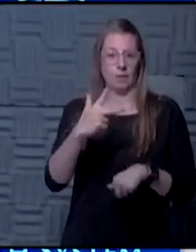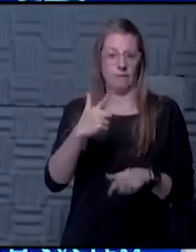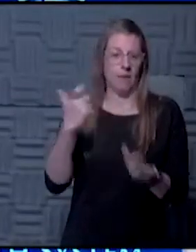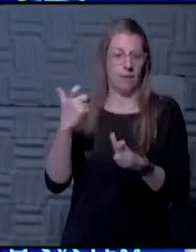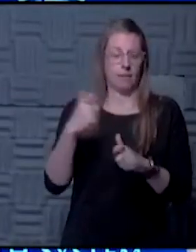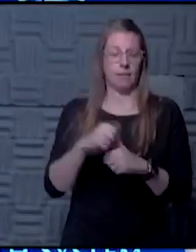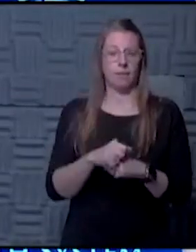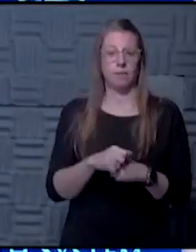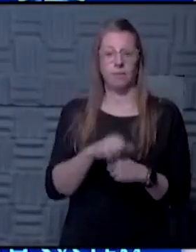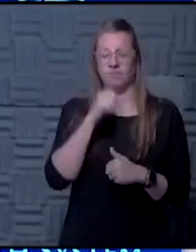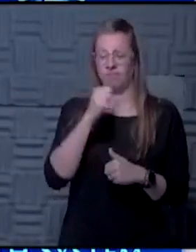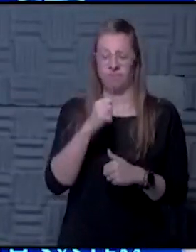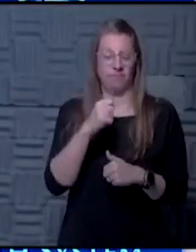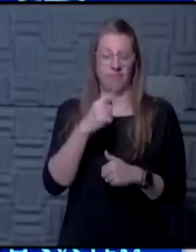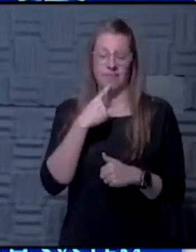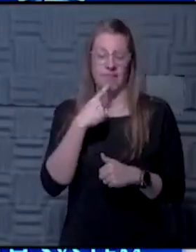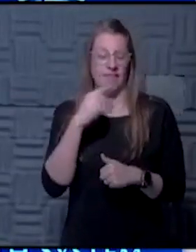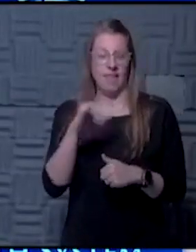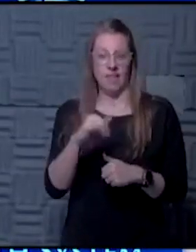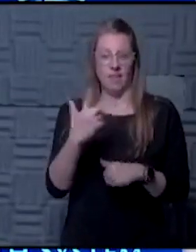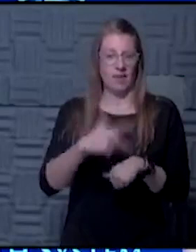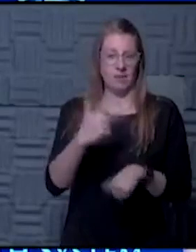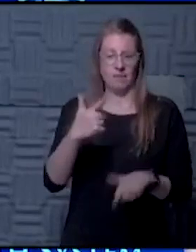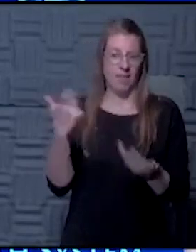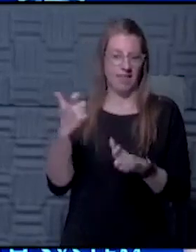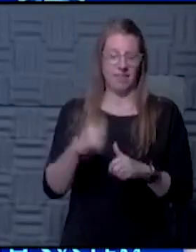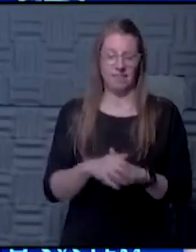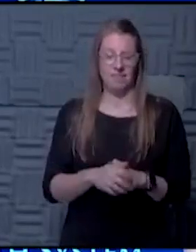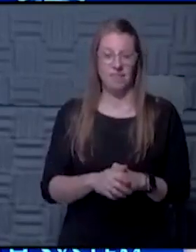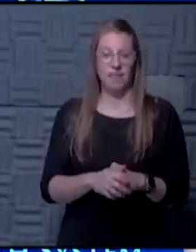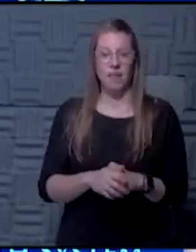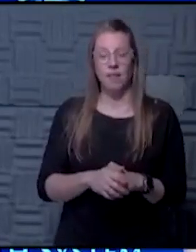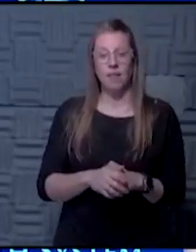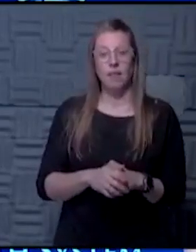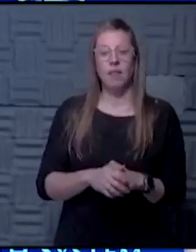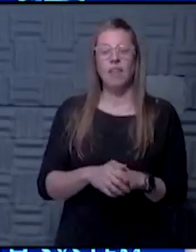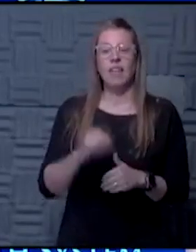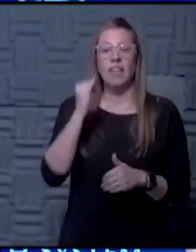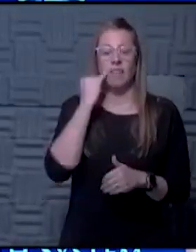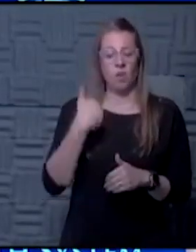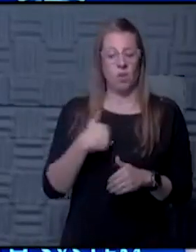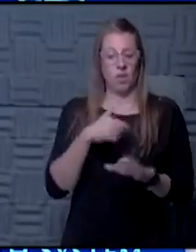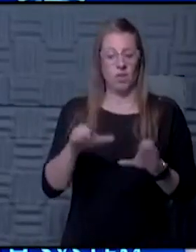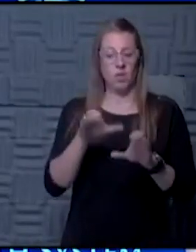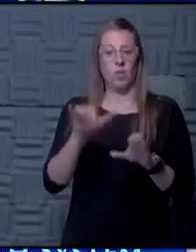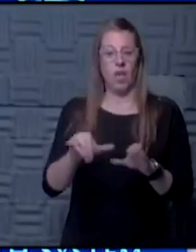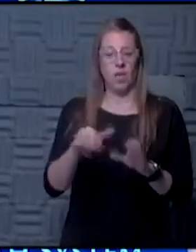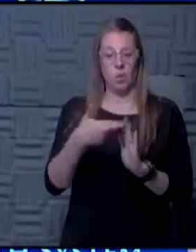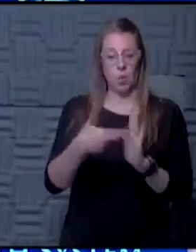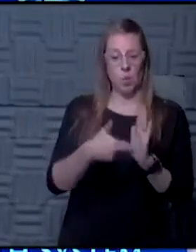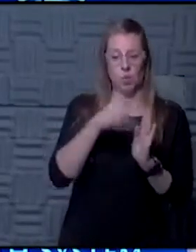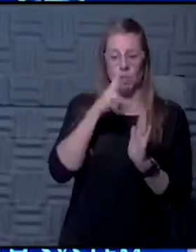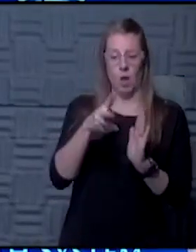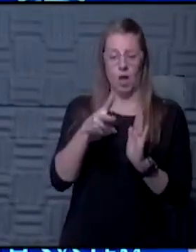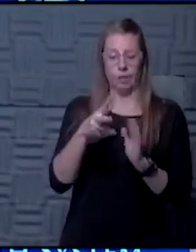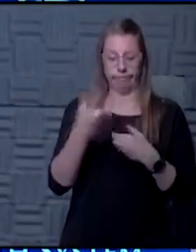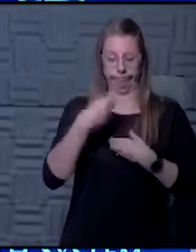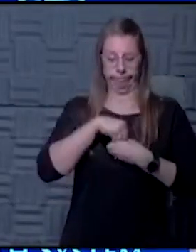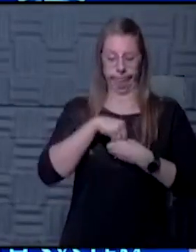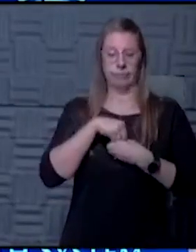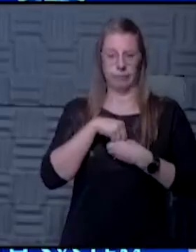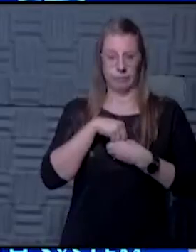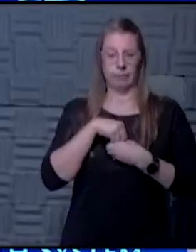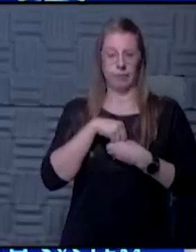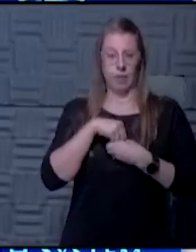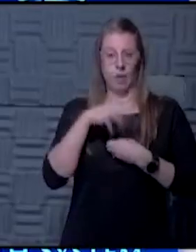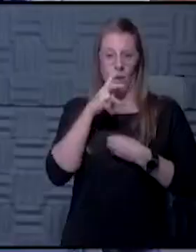I'm not going to say it fast 3 times. I'm not sure what would come out. But I think that if we do that, those rules will travel with us and help keep you